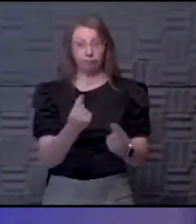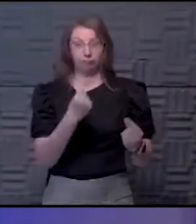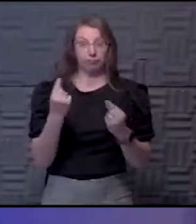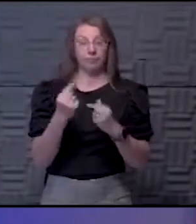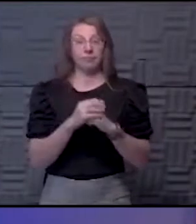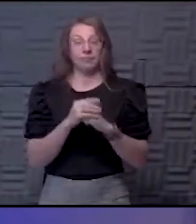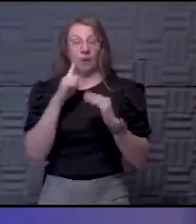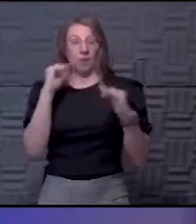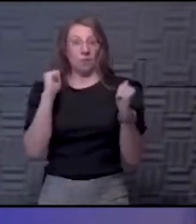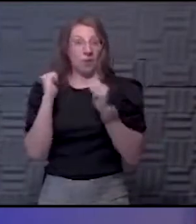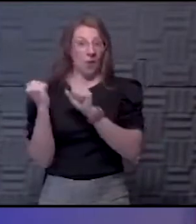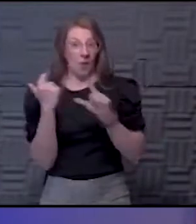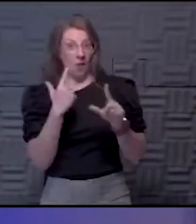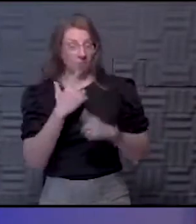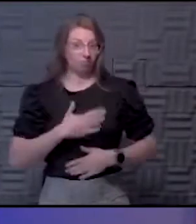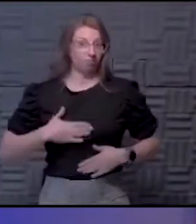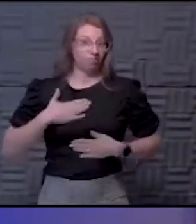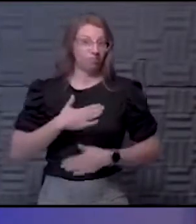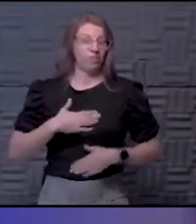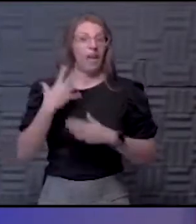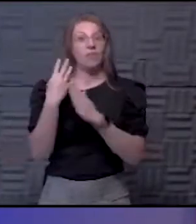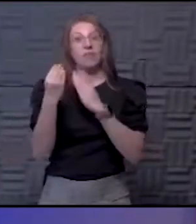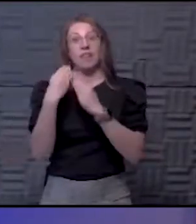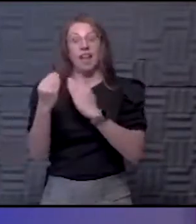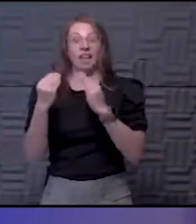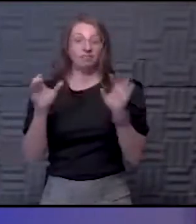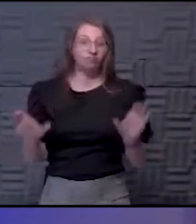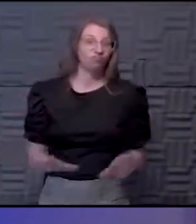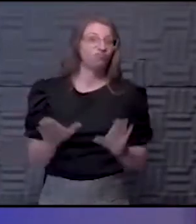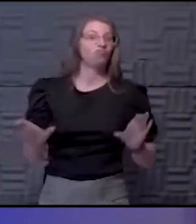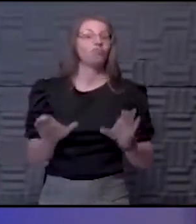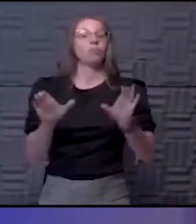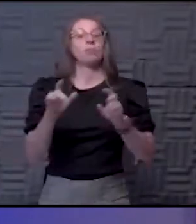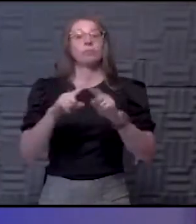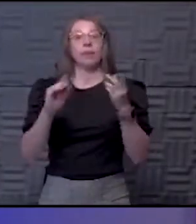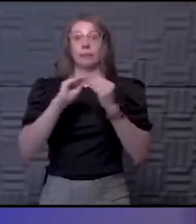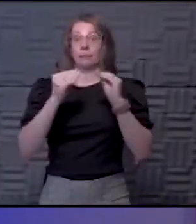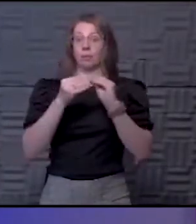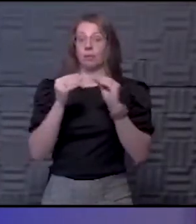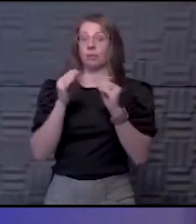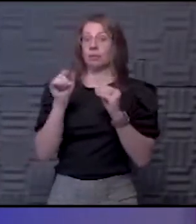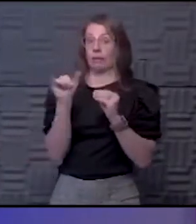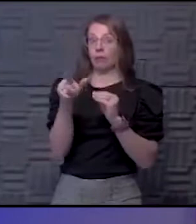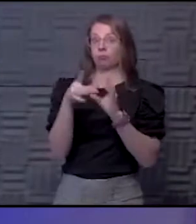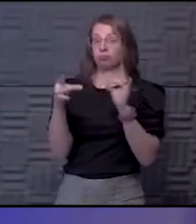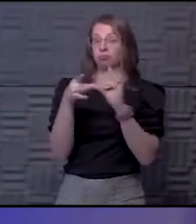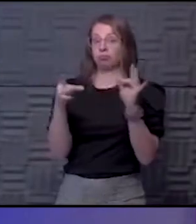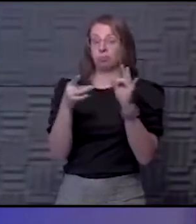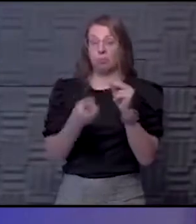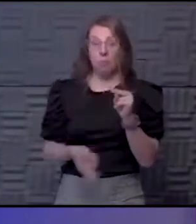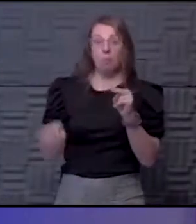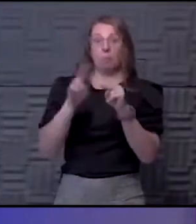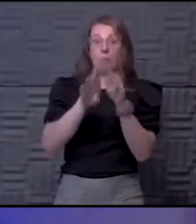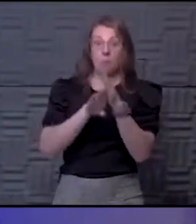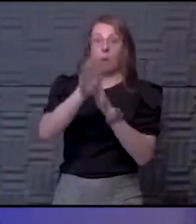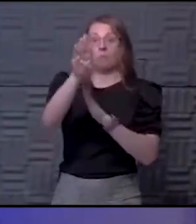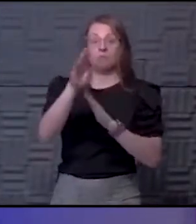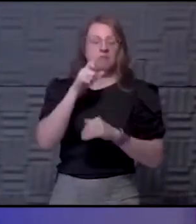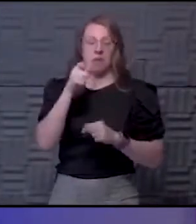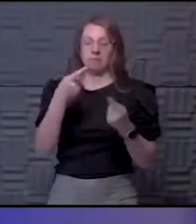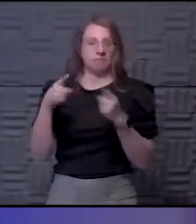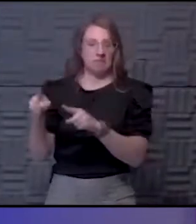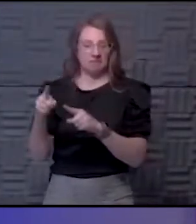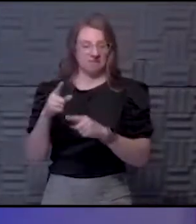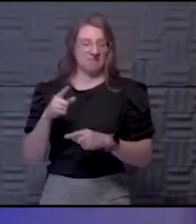to enjoy a little bit of nature and be active. But as far as the numbers go, like you said, we didn't see a large increase, which we're always happy